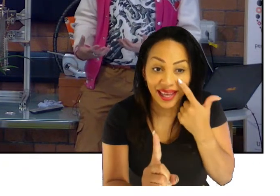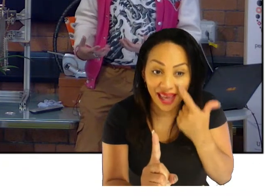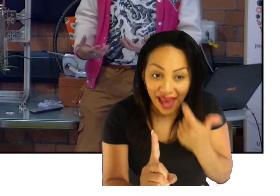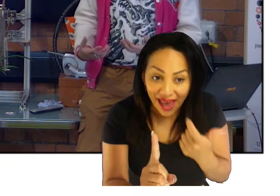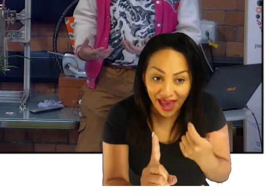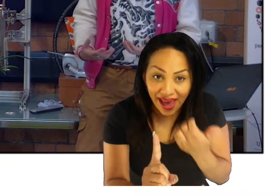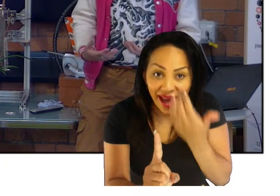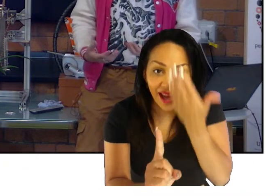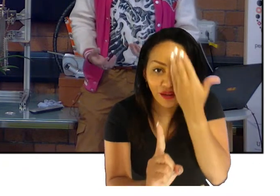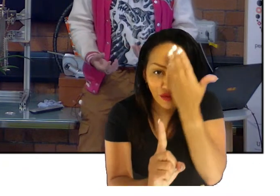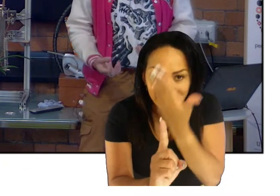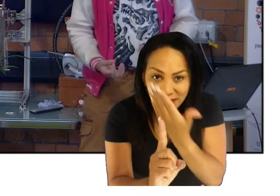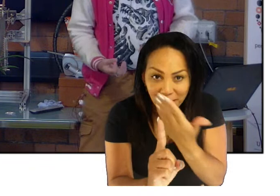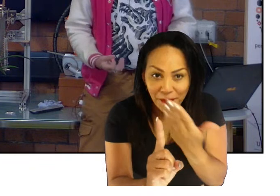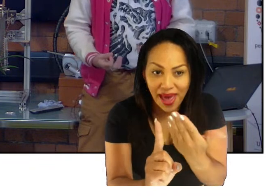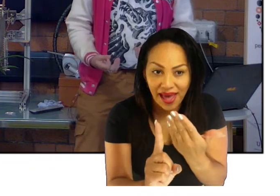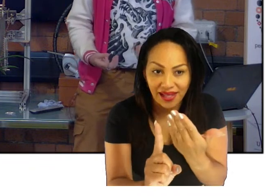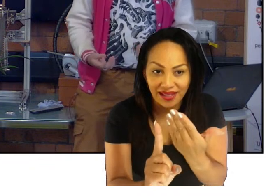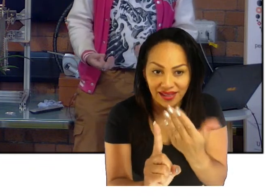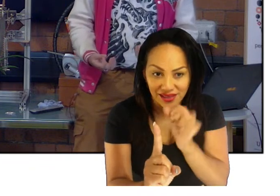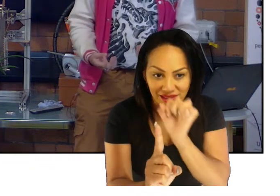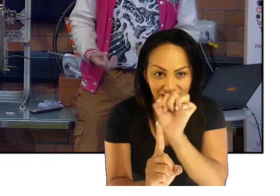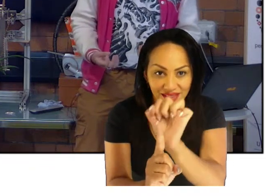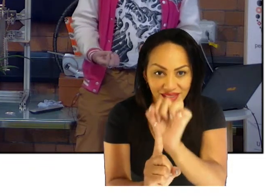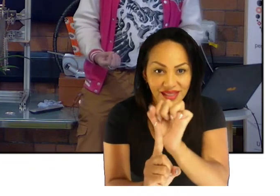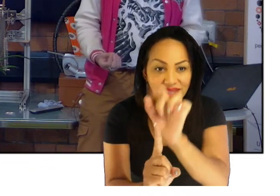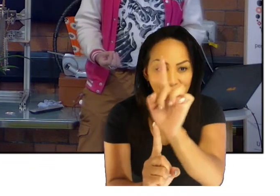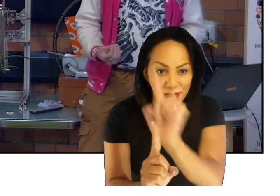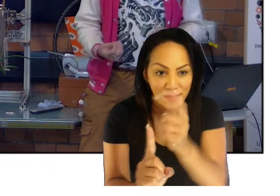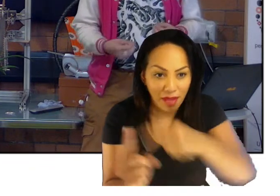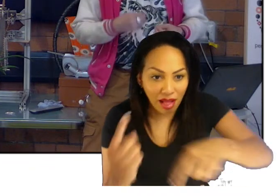those people. And